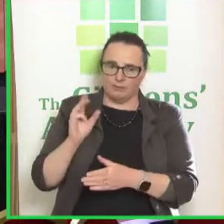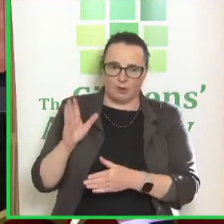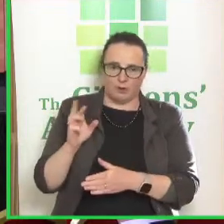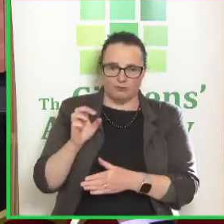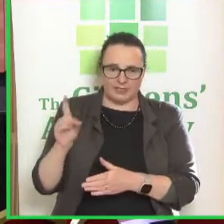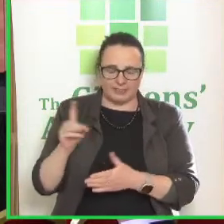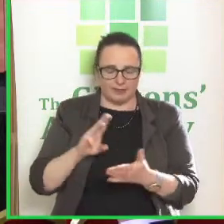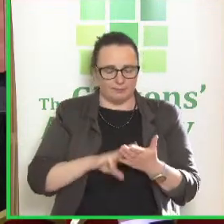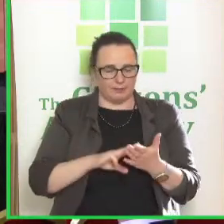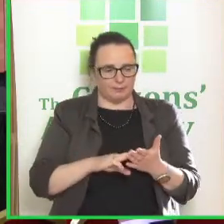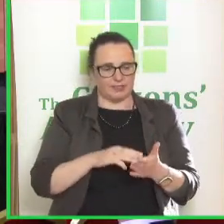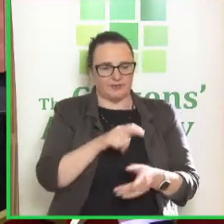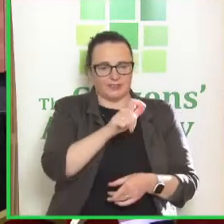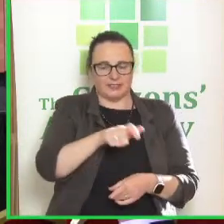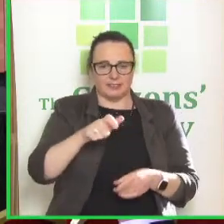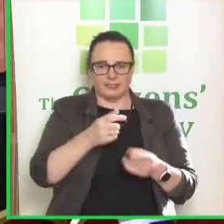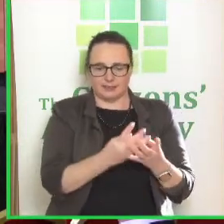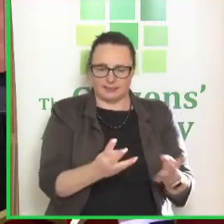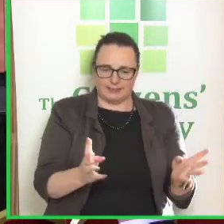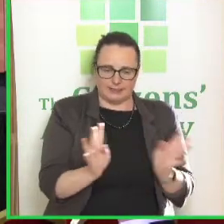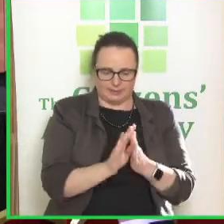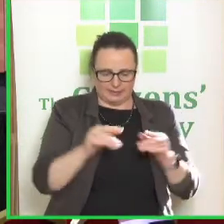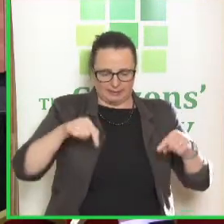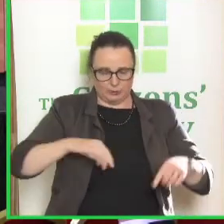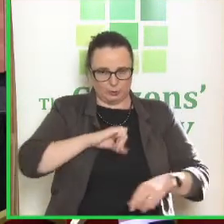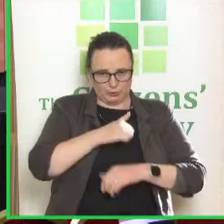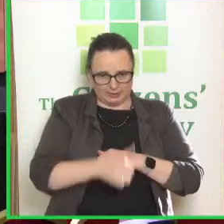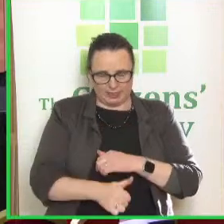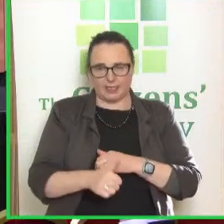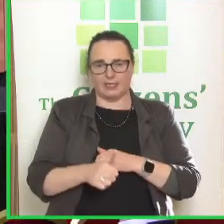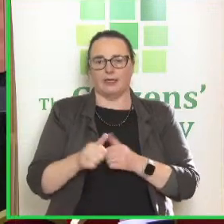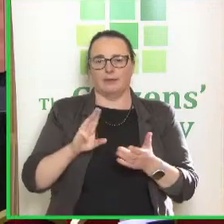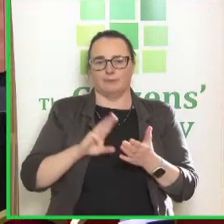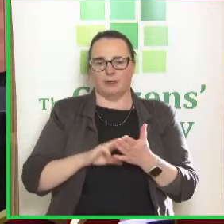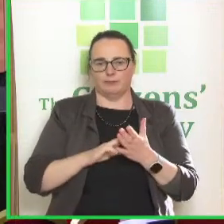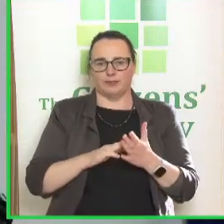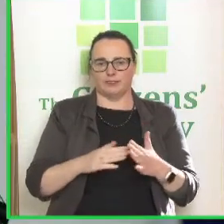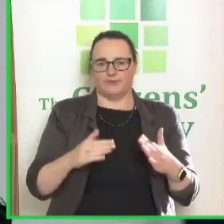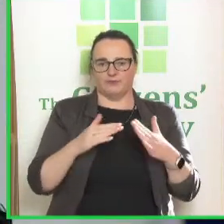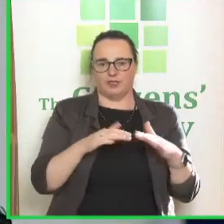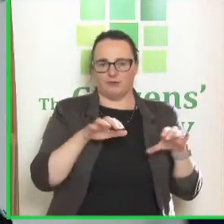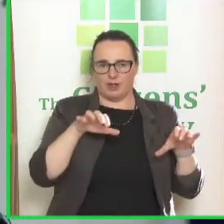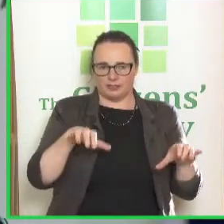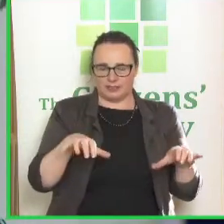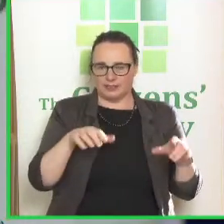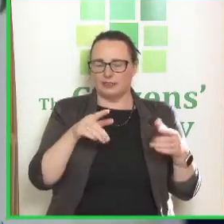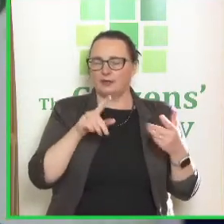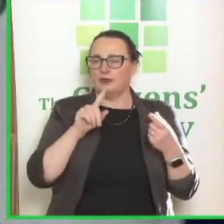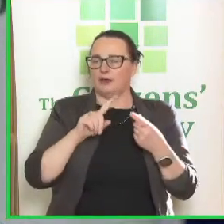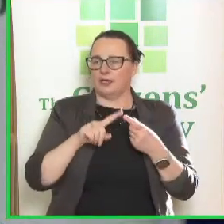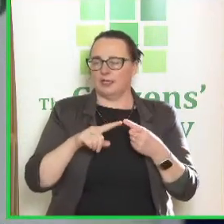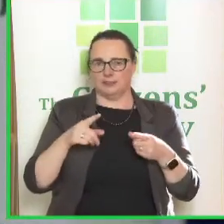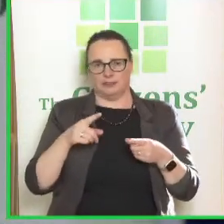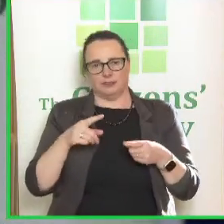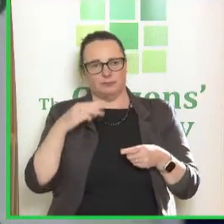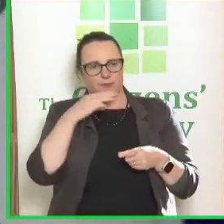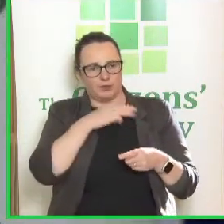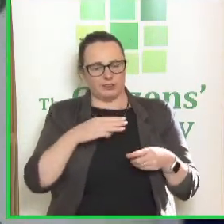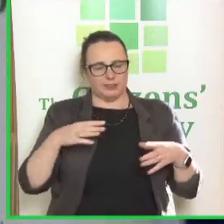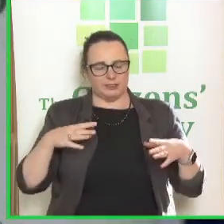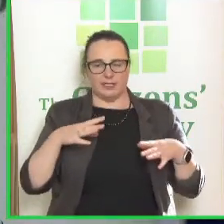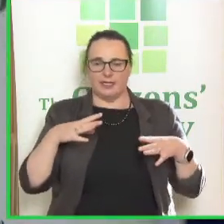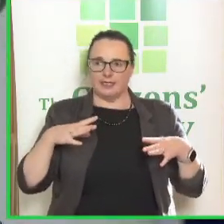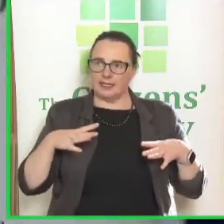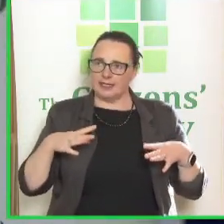the Citizens Assembly who are here today, our Oireachtas members, distinguished guests, ladies and gentlemen. As Minister